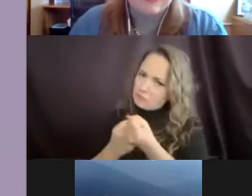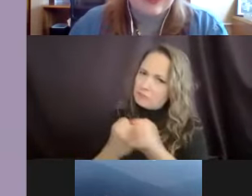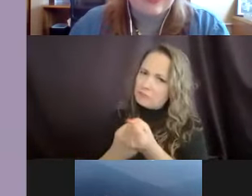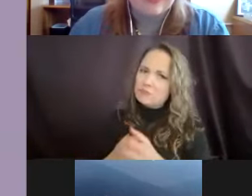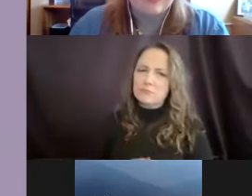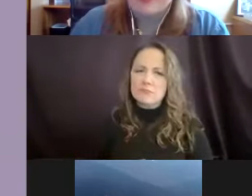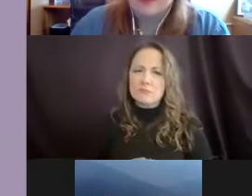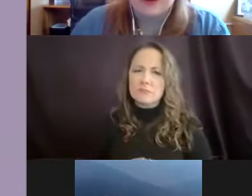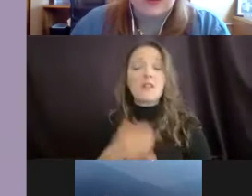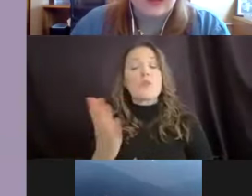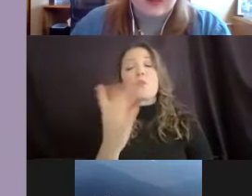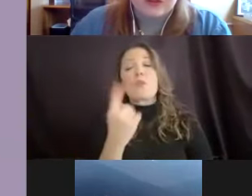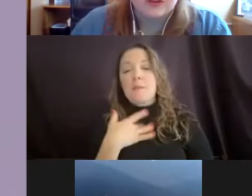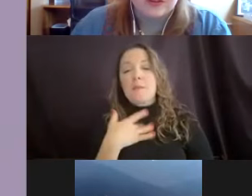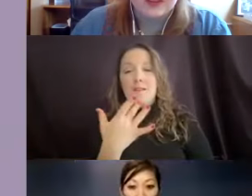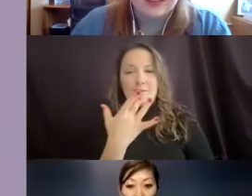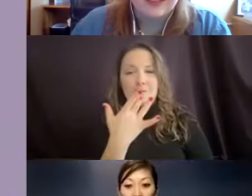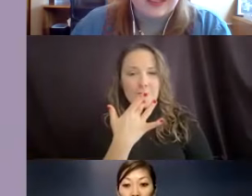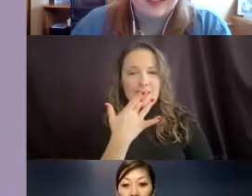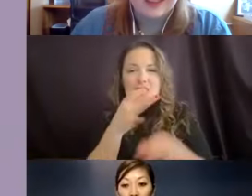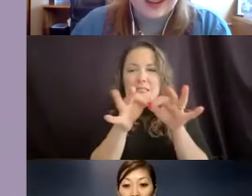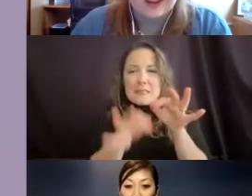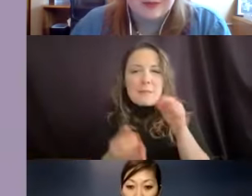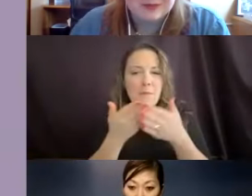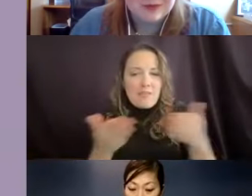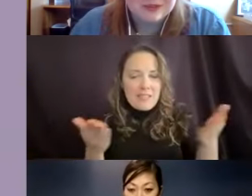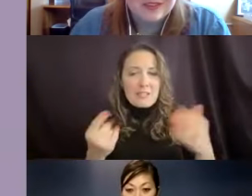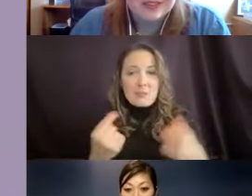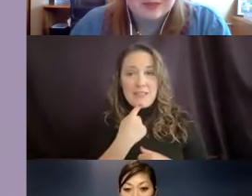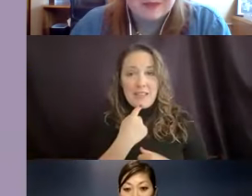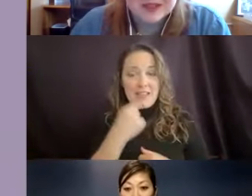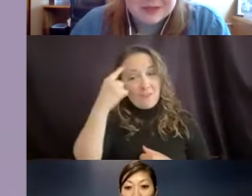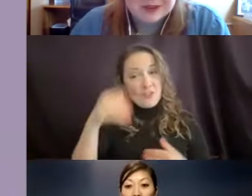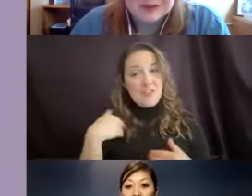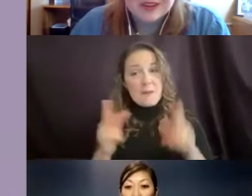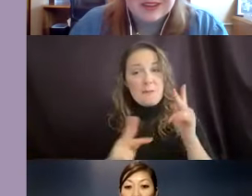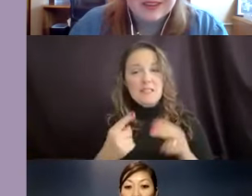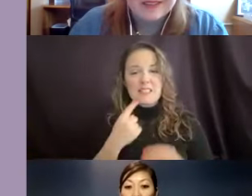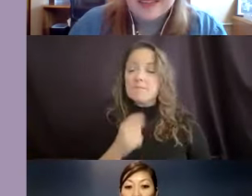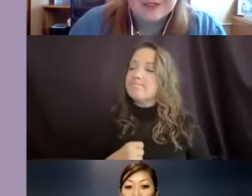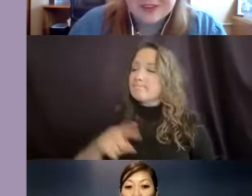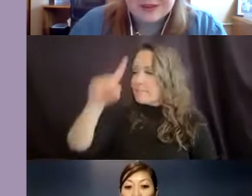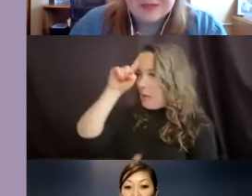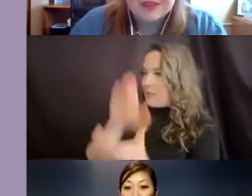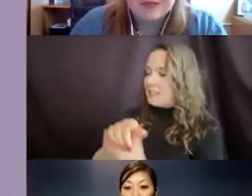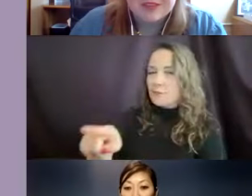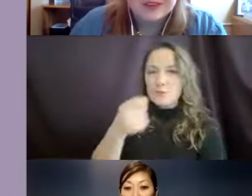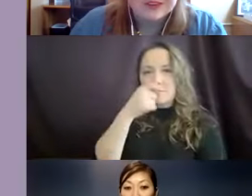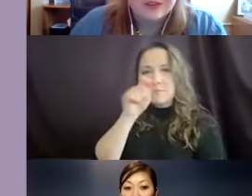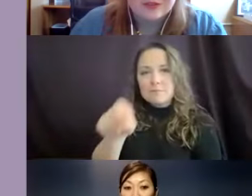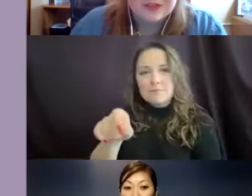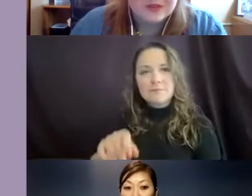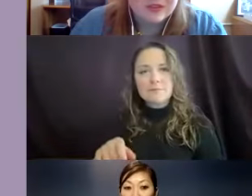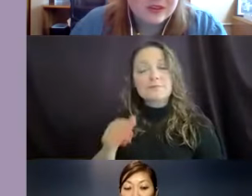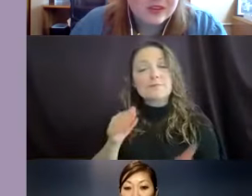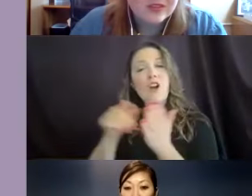of my favorite simple little things to say to young people is, I believe you. A lot of times they feel like